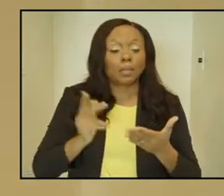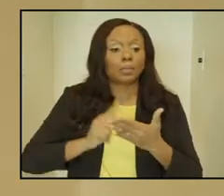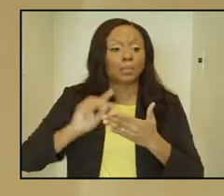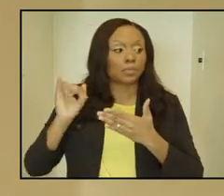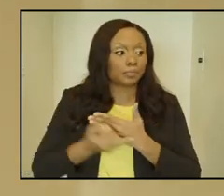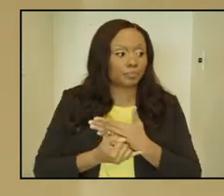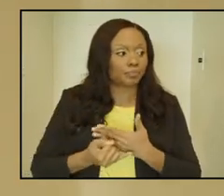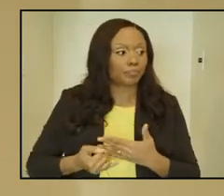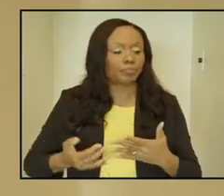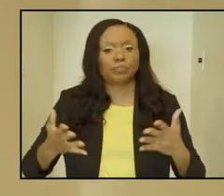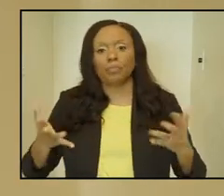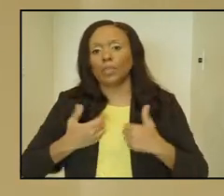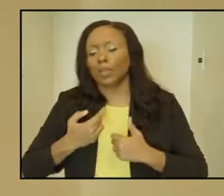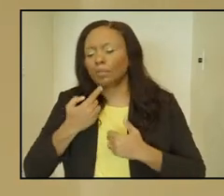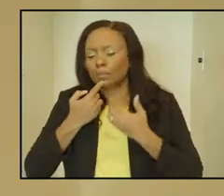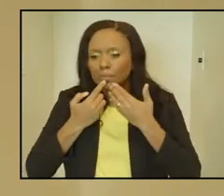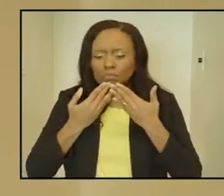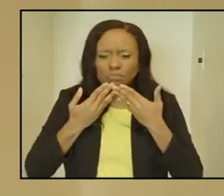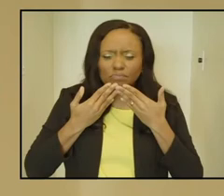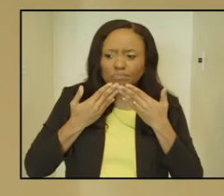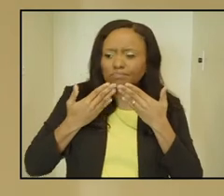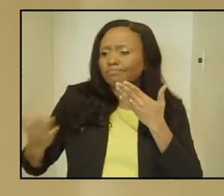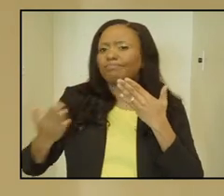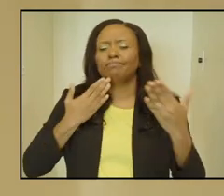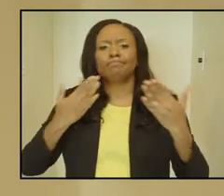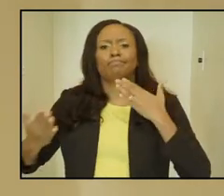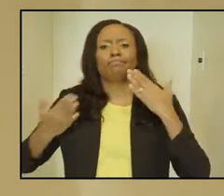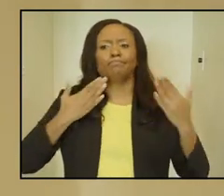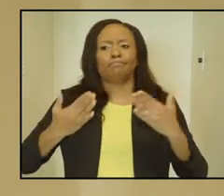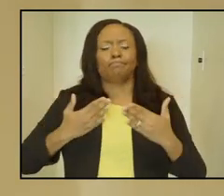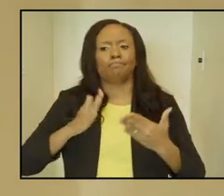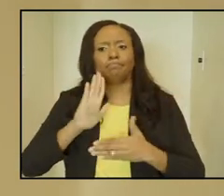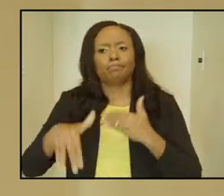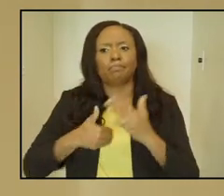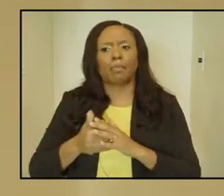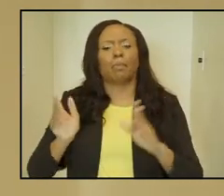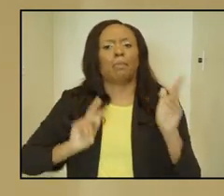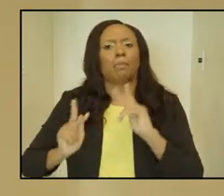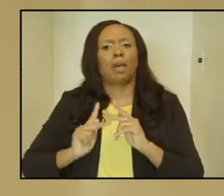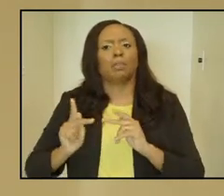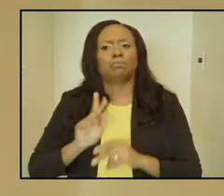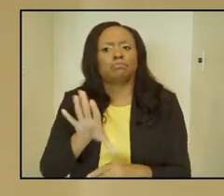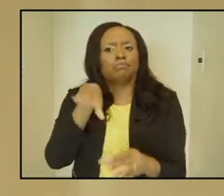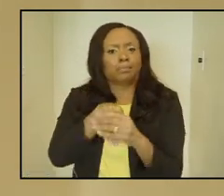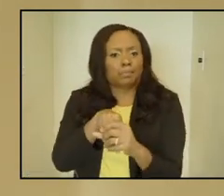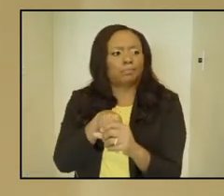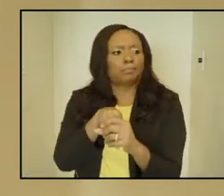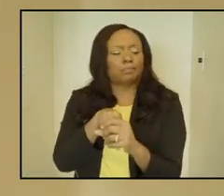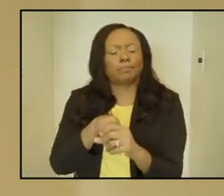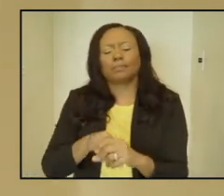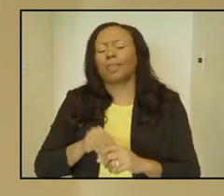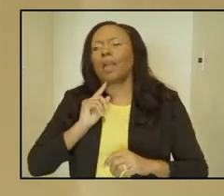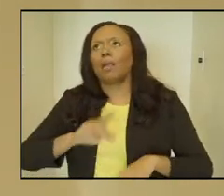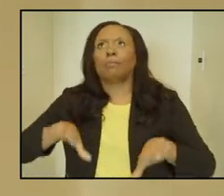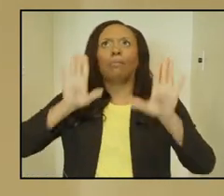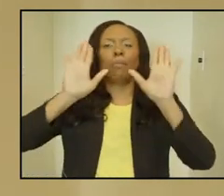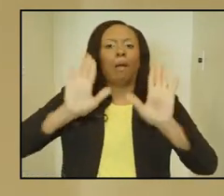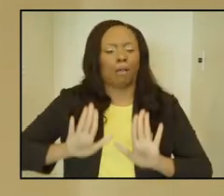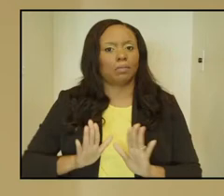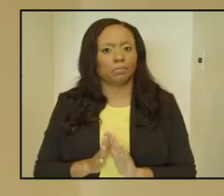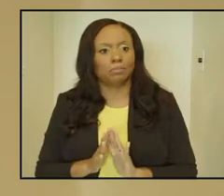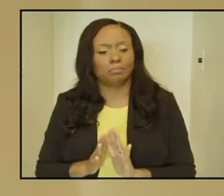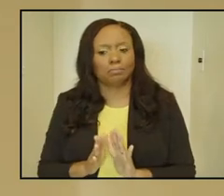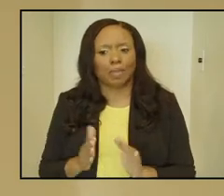to express my sincere gratitude to all persons who were involved in the processes. It was a tremendous effort, and